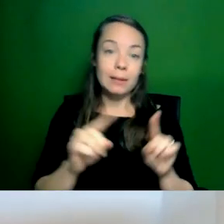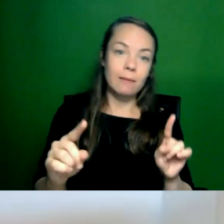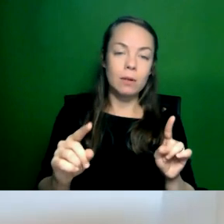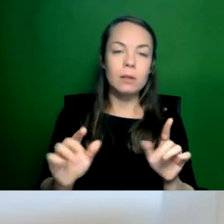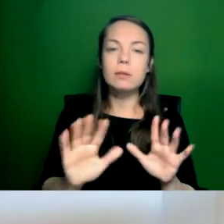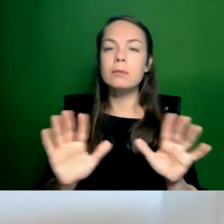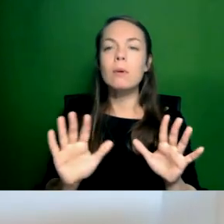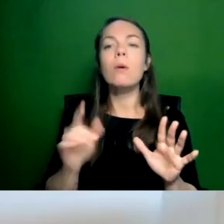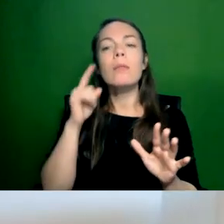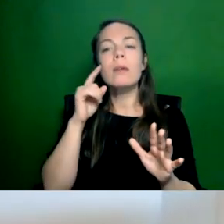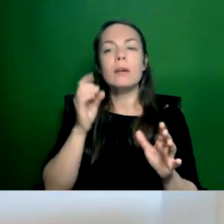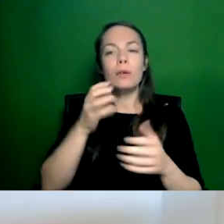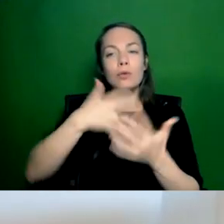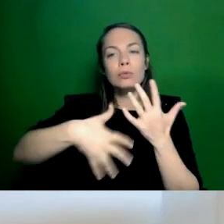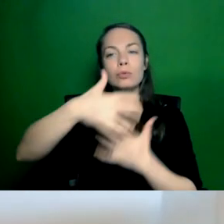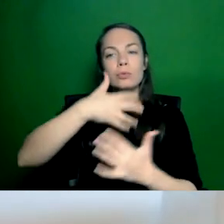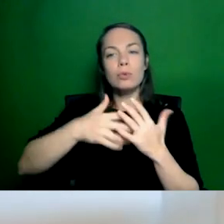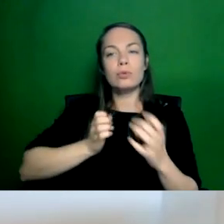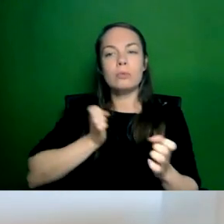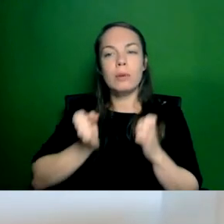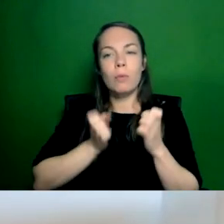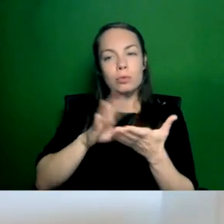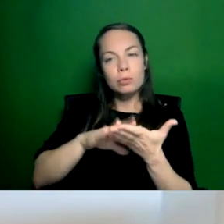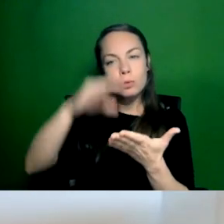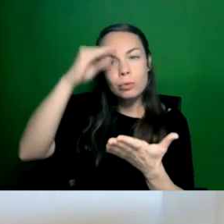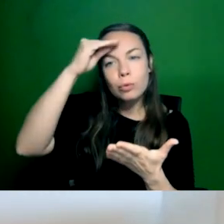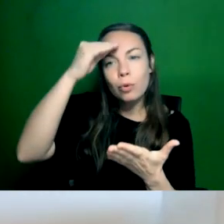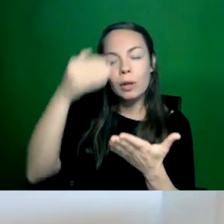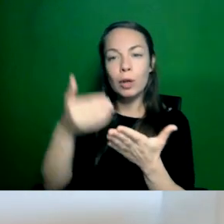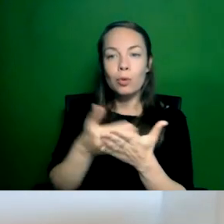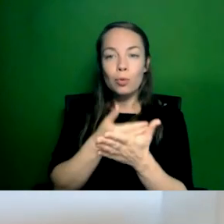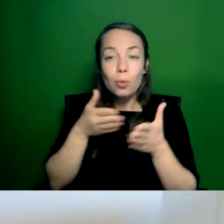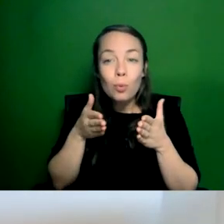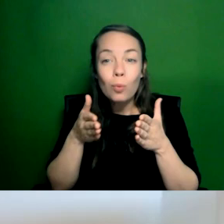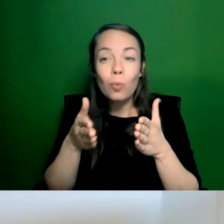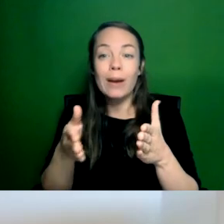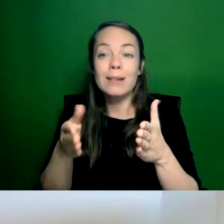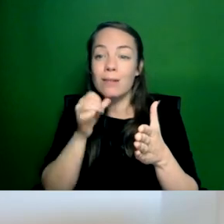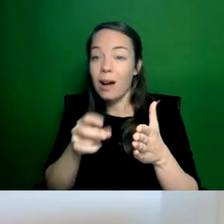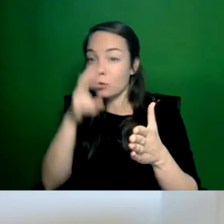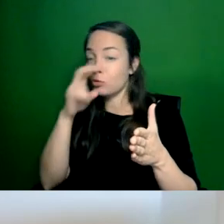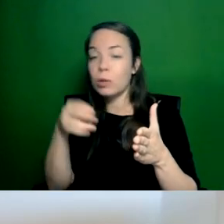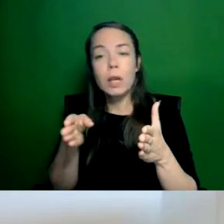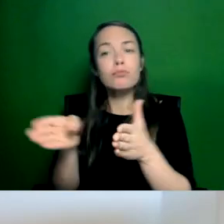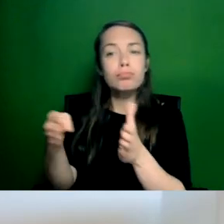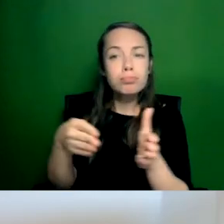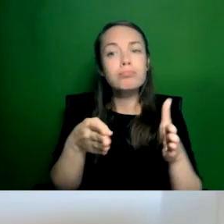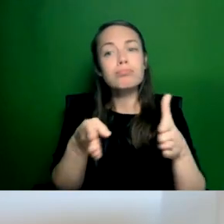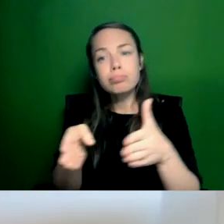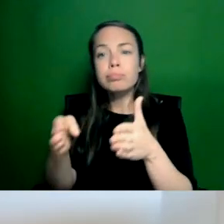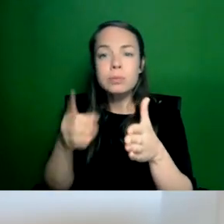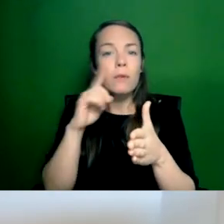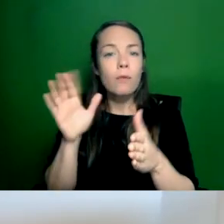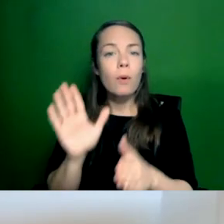the social emotional learning? How are we creating new pathways that are not rigid? Because if we continue to maintain the same ideas